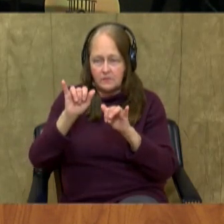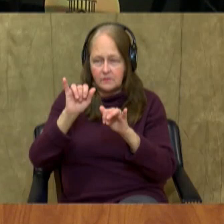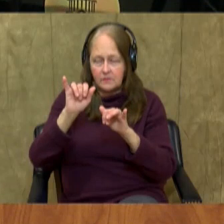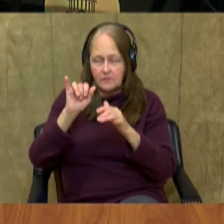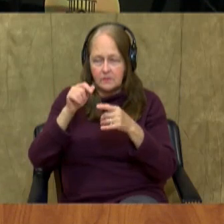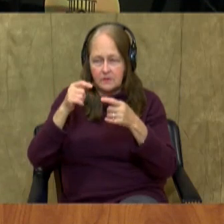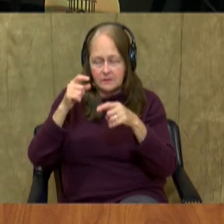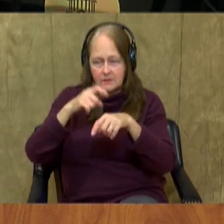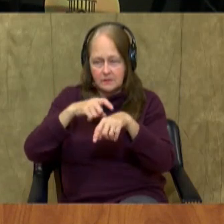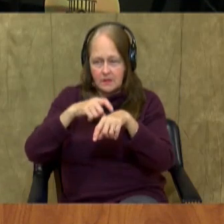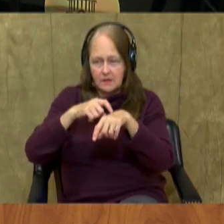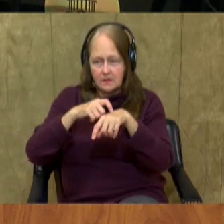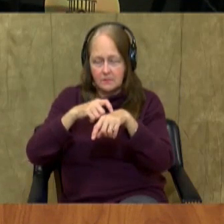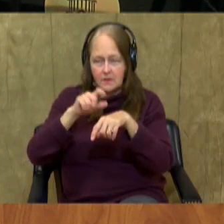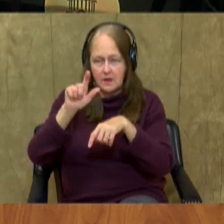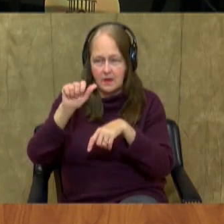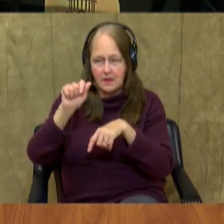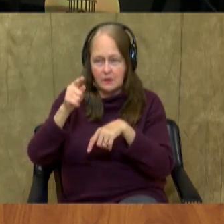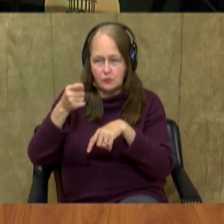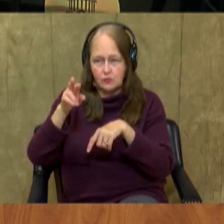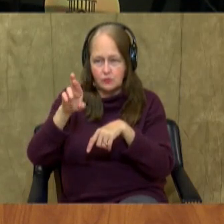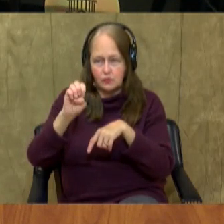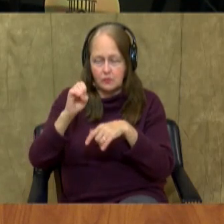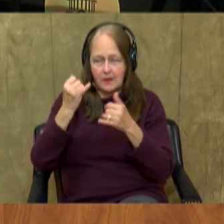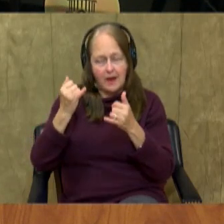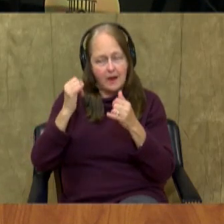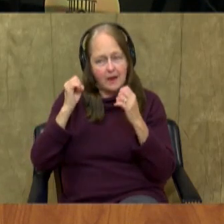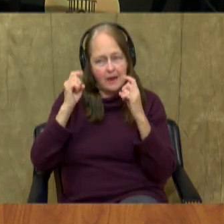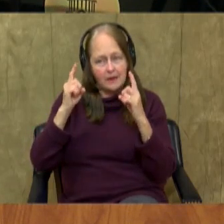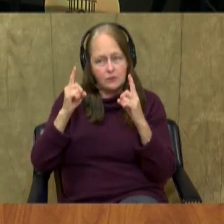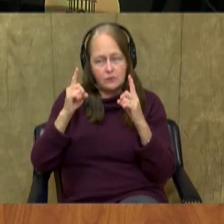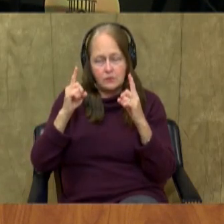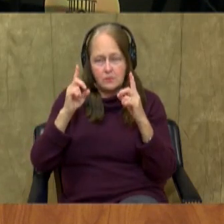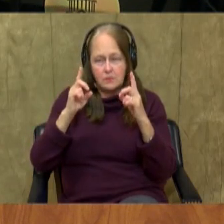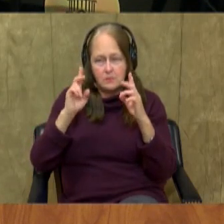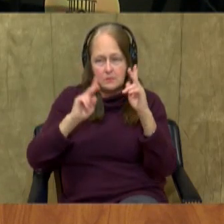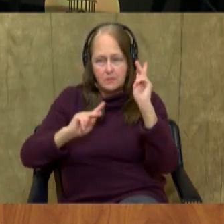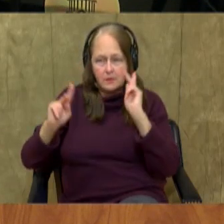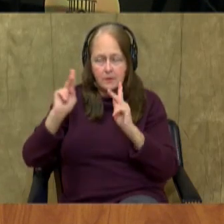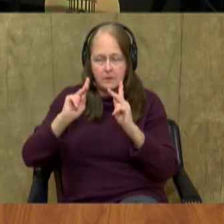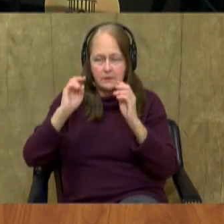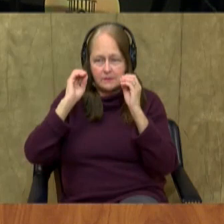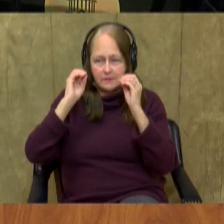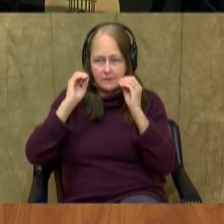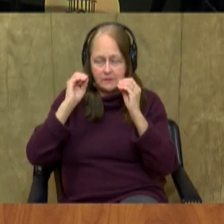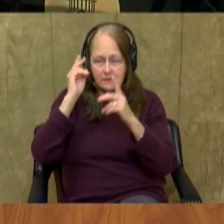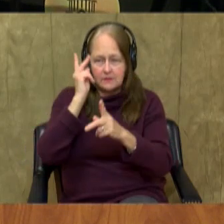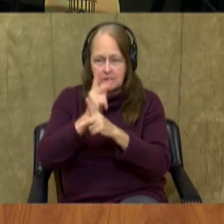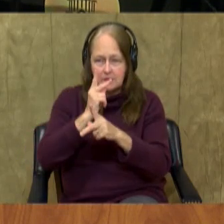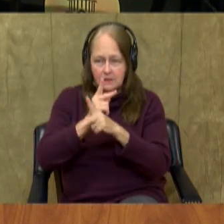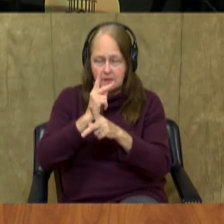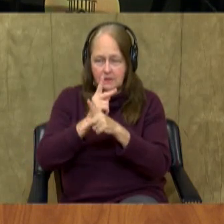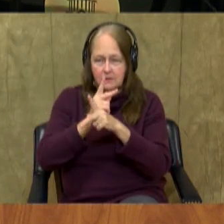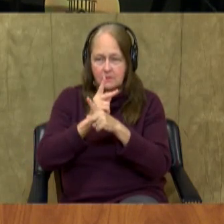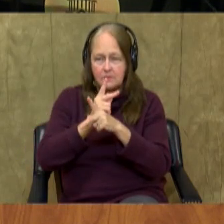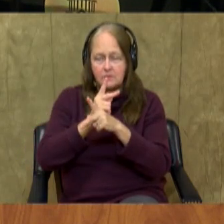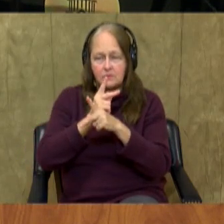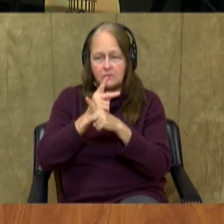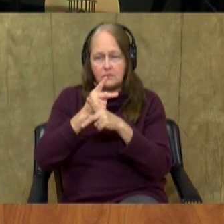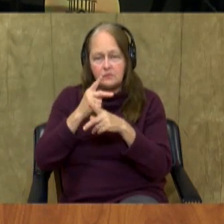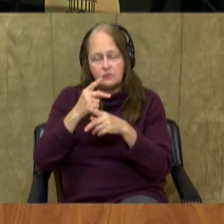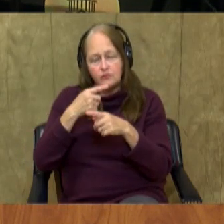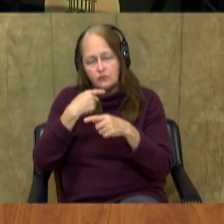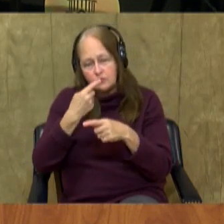It's time that educators made a change. For teachers to keep current and engage